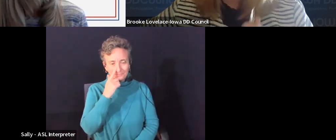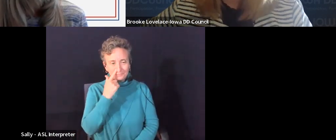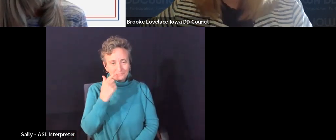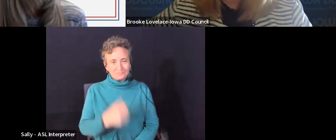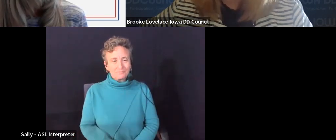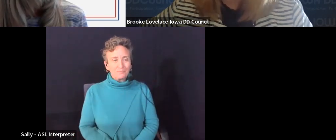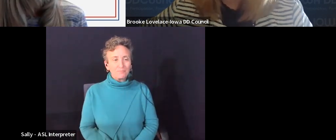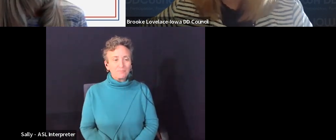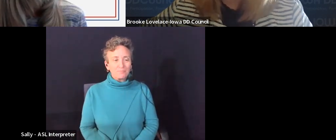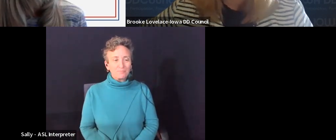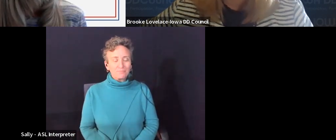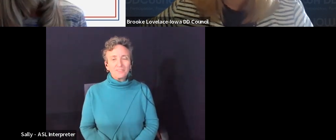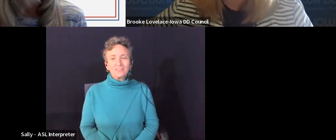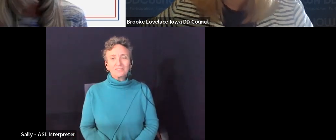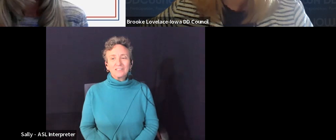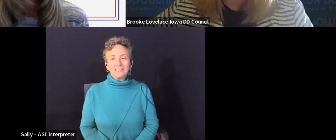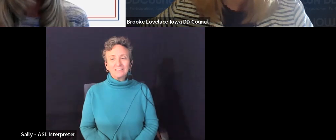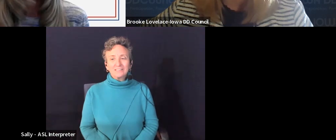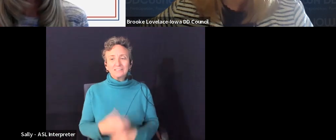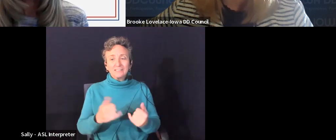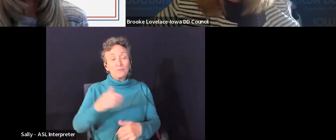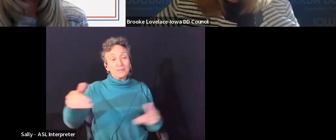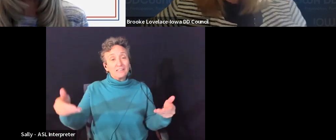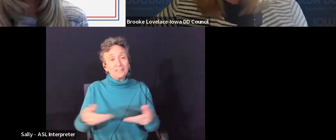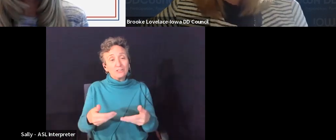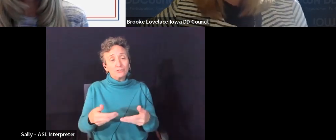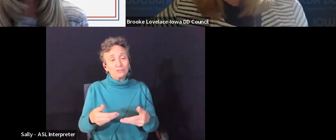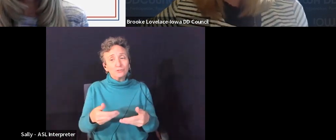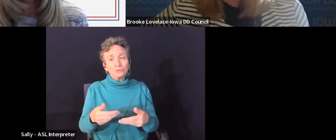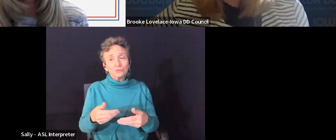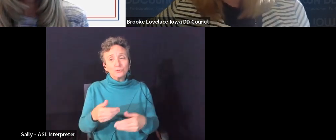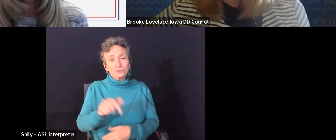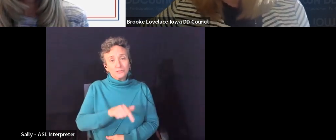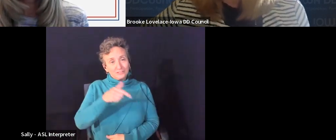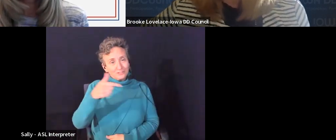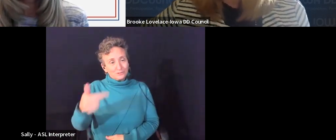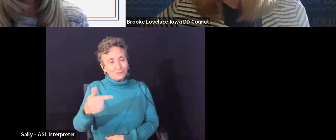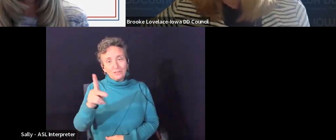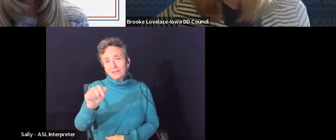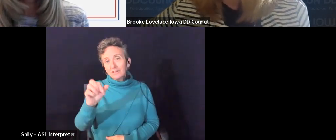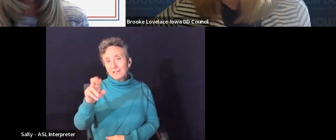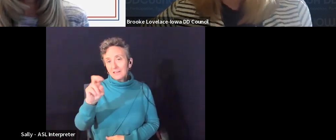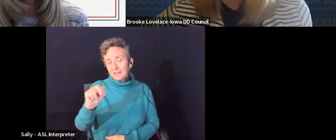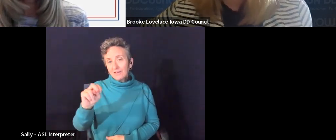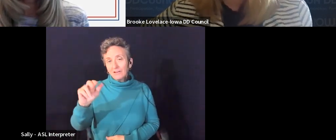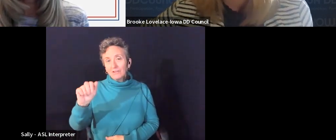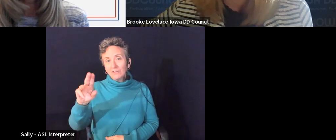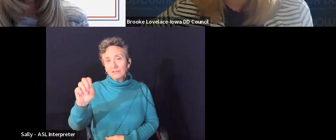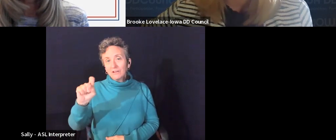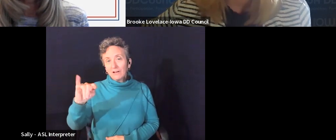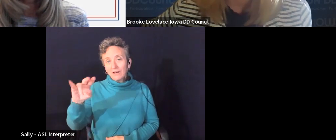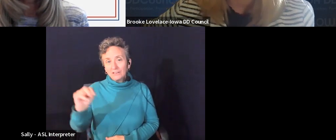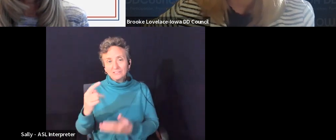I'll introduce you. I'm going to turn it over here to Karen Austin, who's the Chief of Staff of the Treasury for the